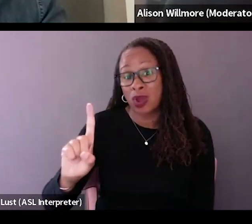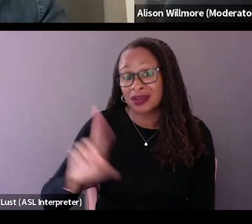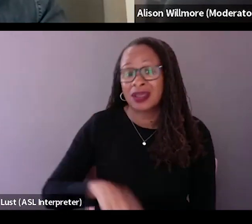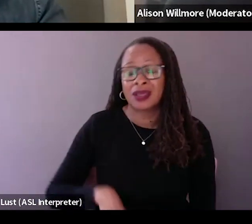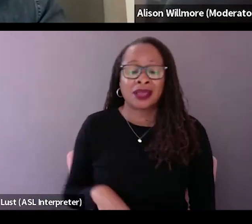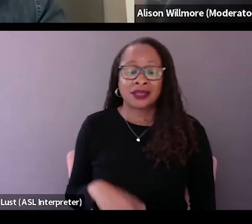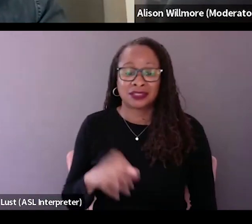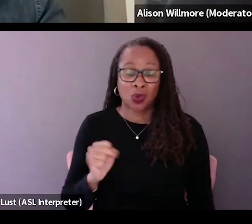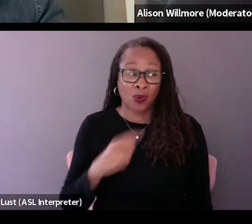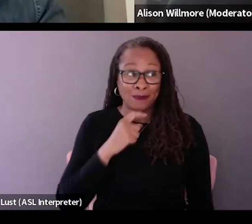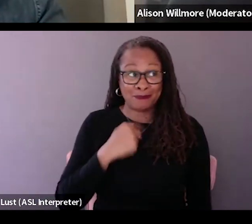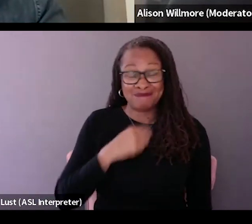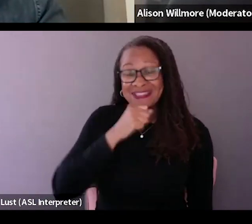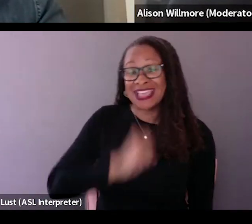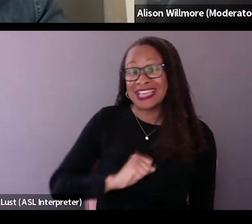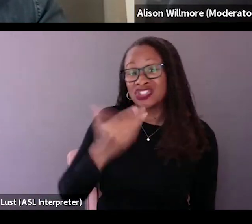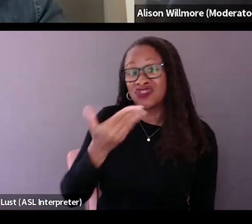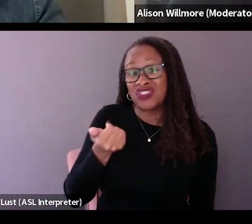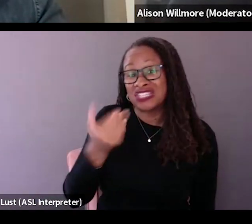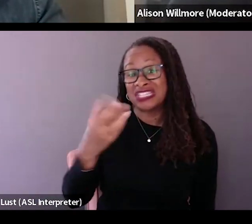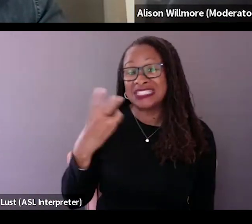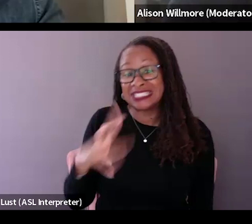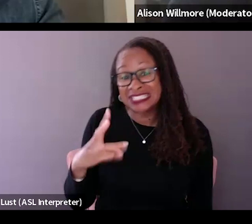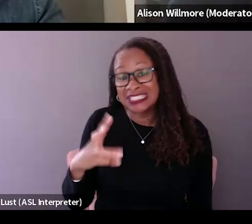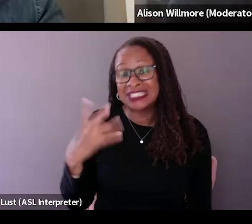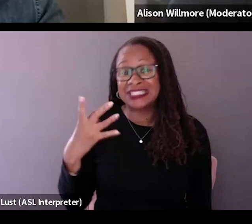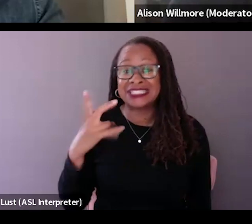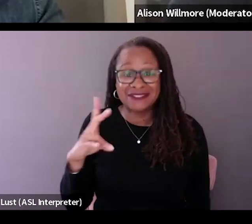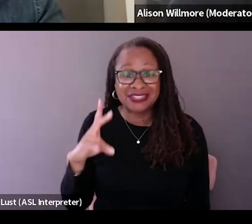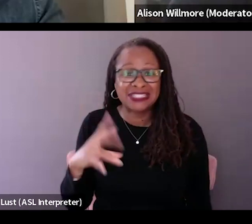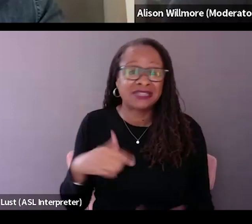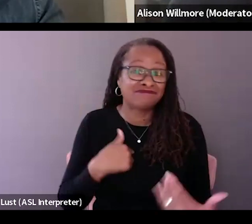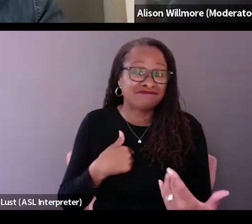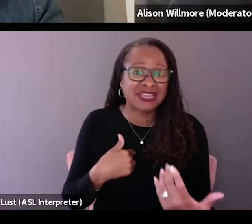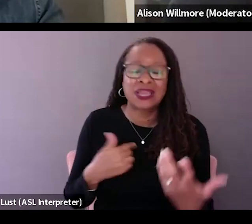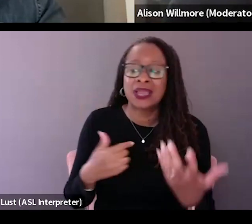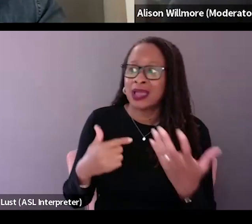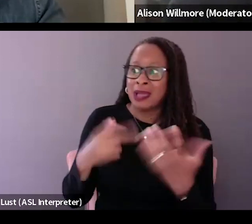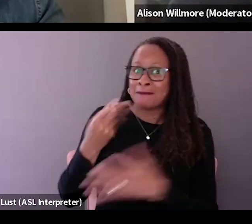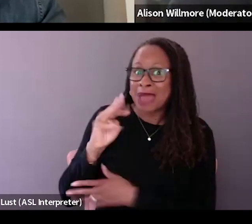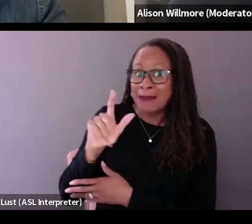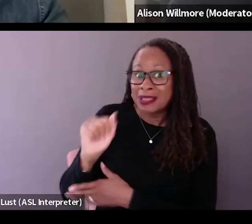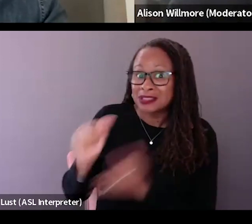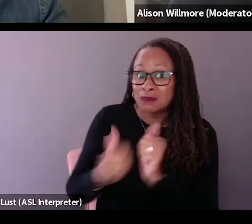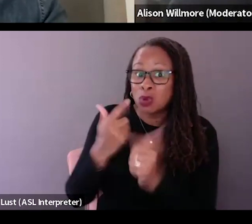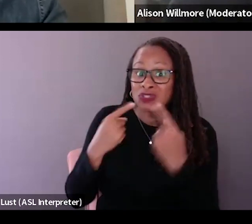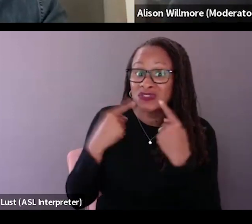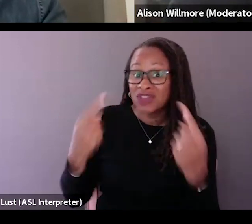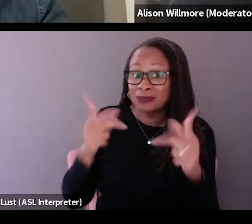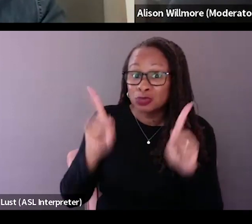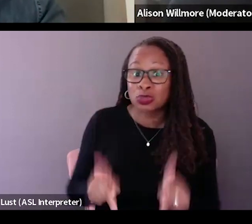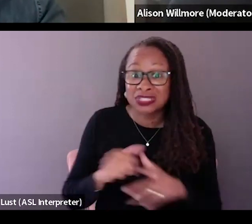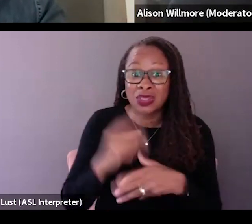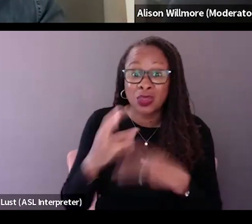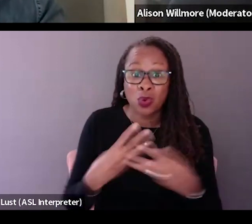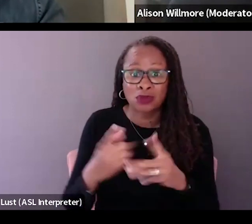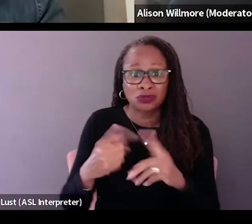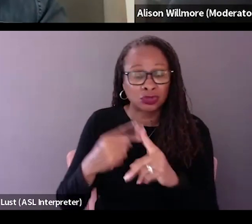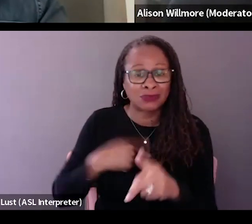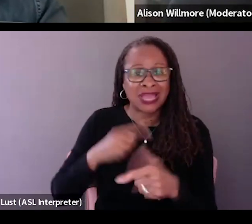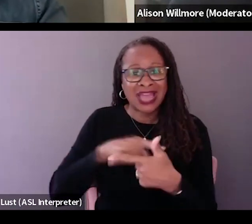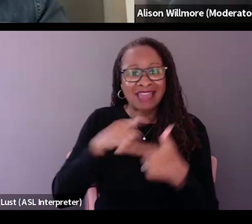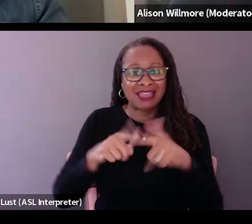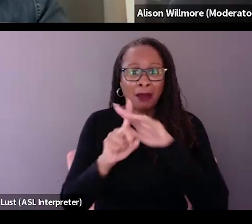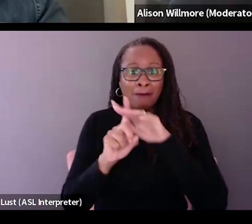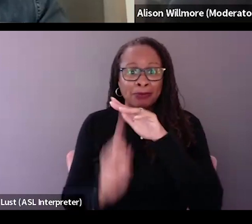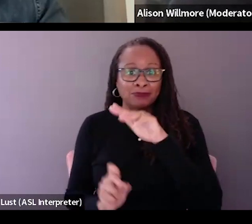15, 16, 17, Pamela is the most famous person in the world to me. And then I think she kind of disappeared